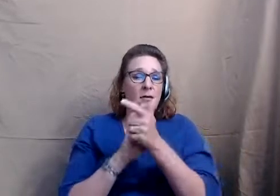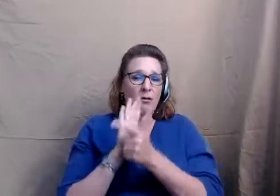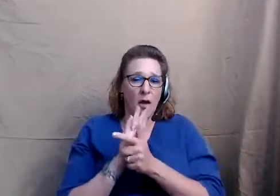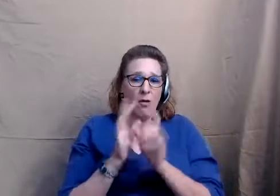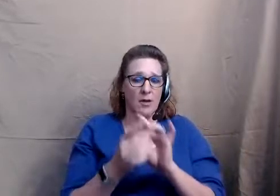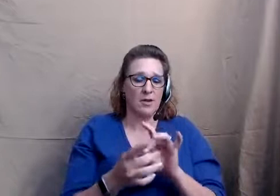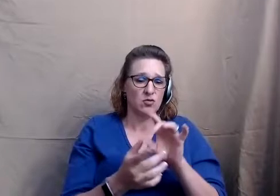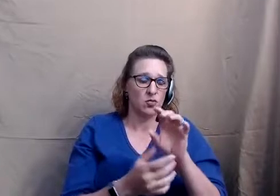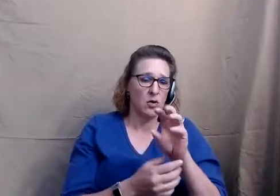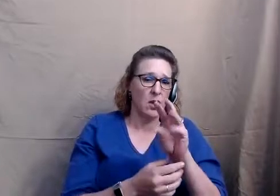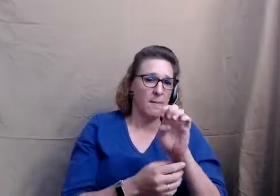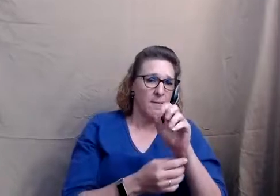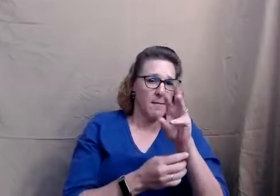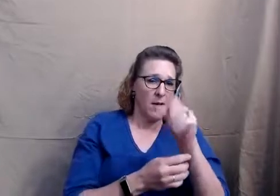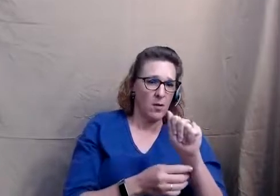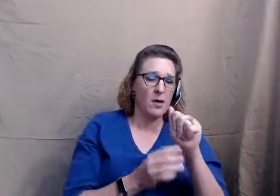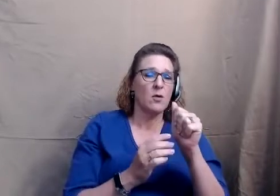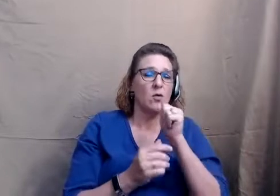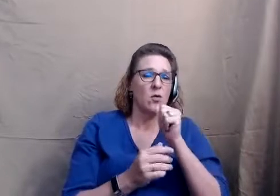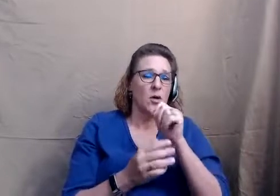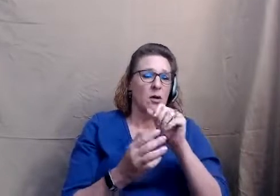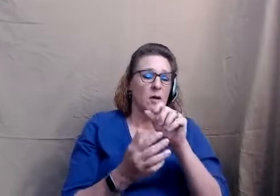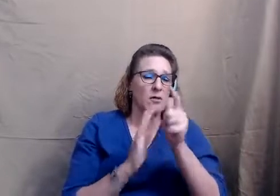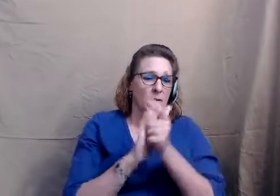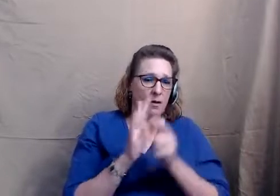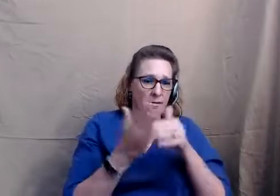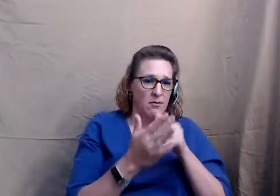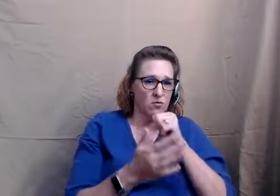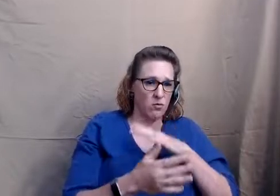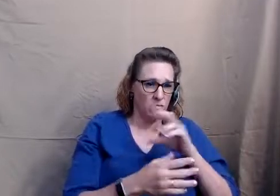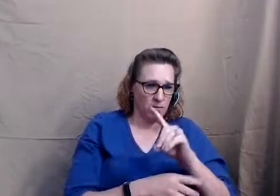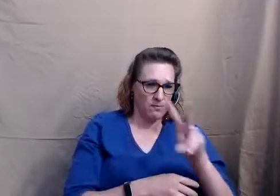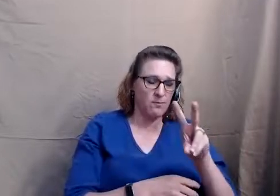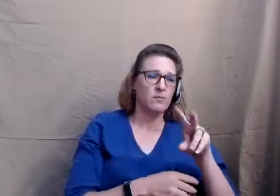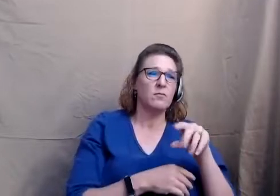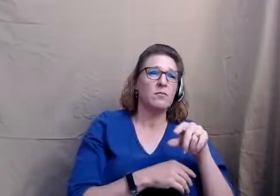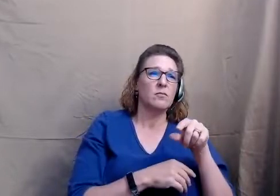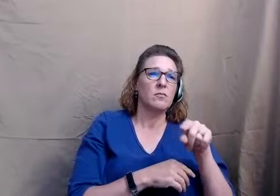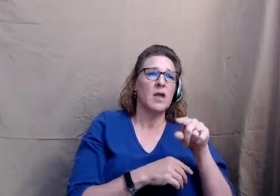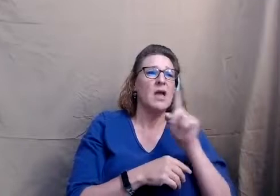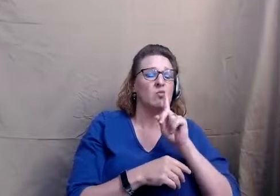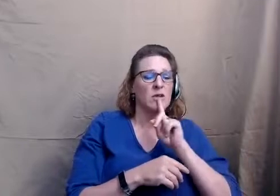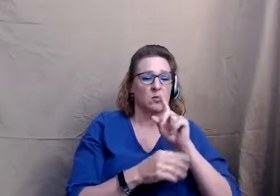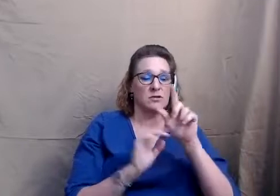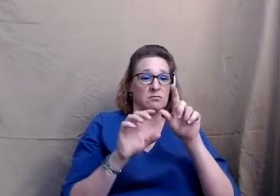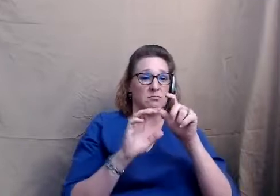VAWA as part of kind of an overall ramping up of the criminal legal